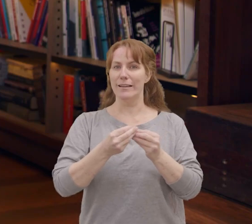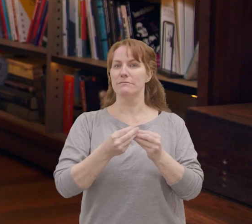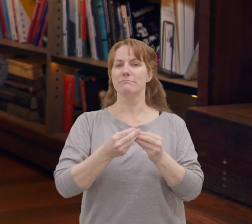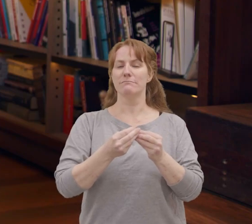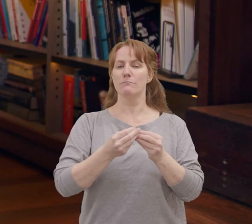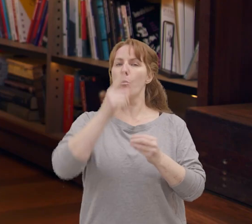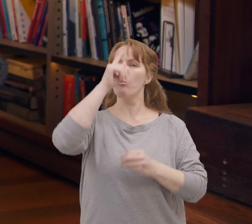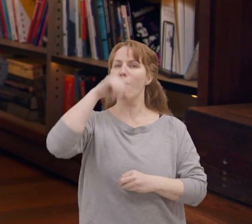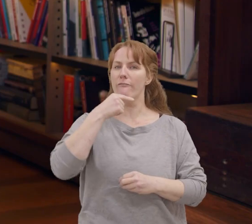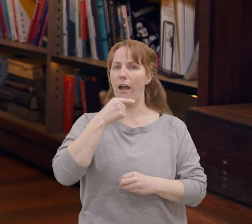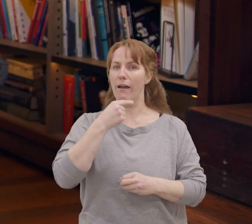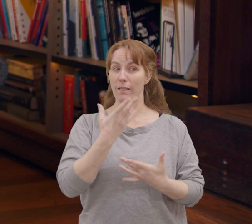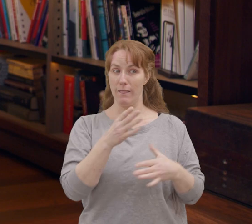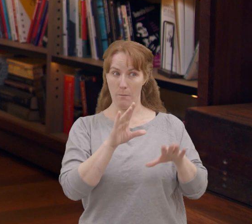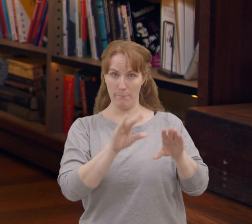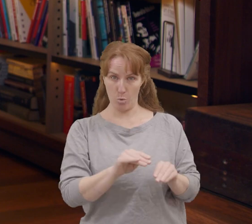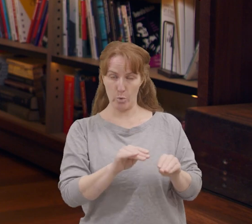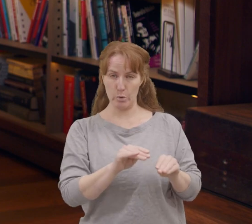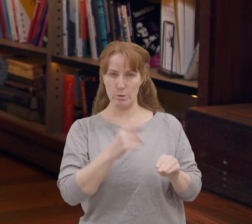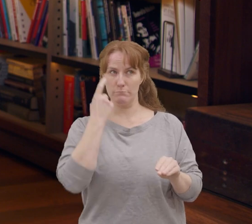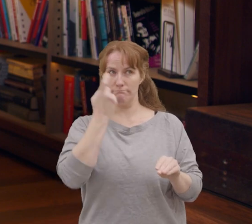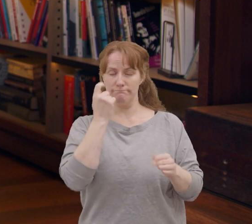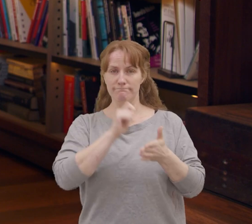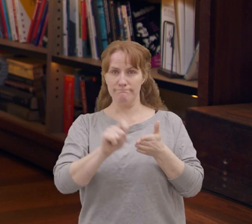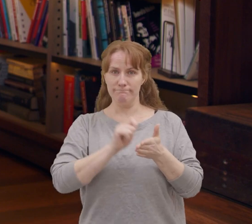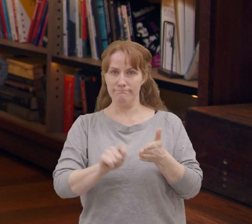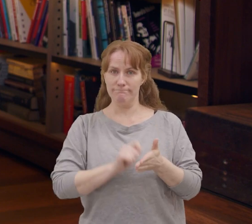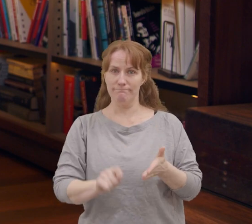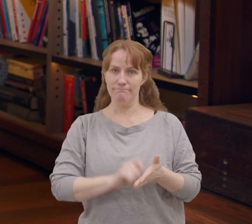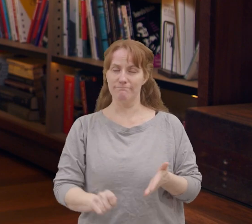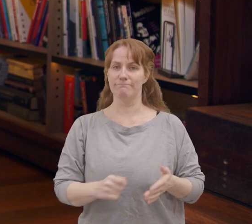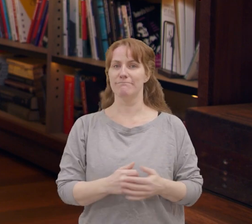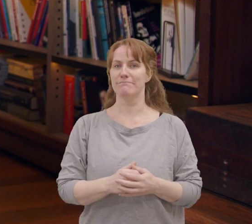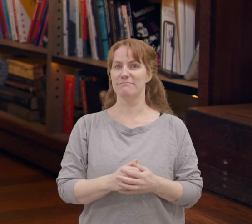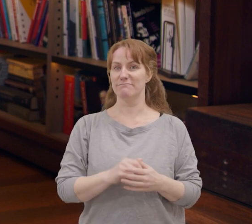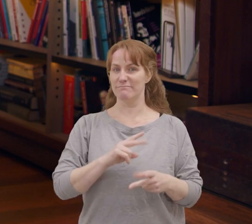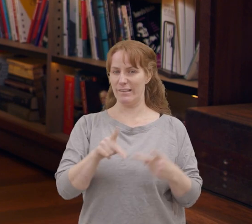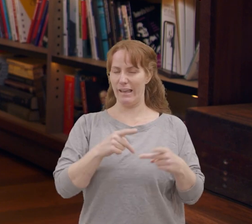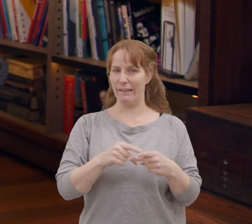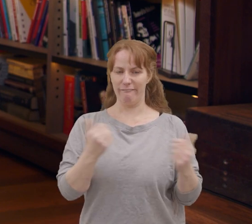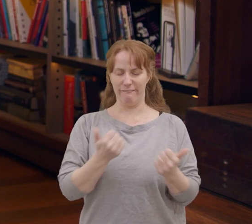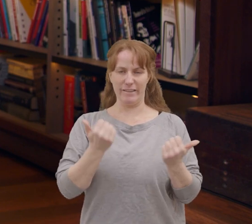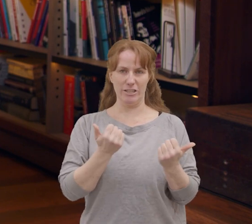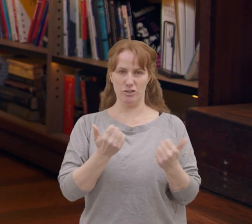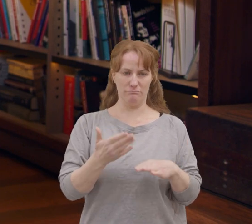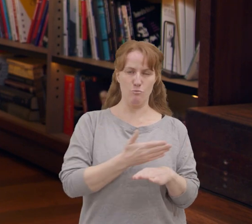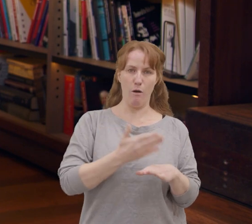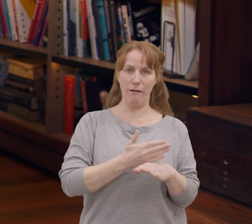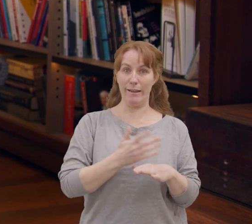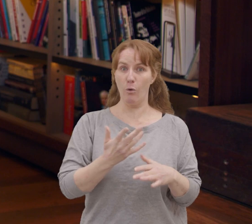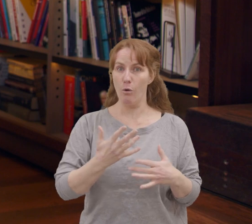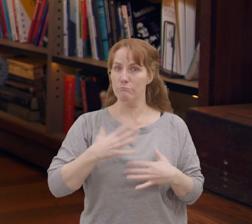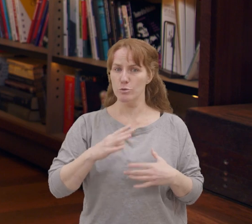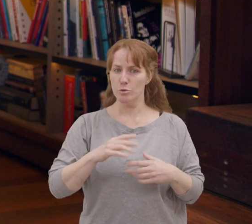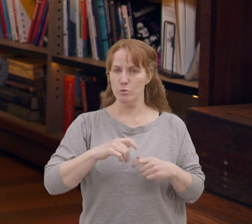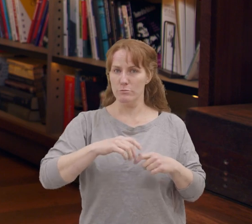on some prompts. You're going to pause the video and spend some time writing down your answers. If you finish early, or if you feel like it, you can go